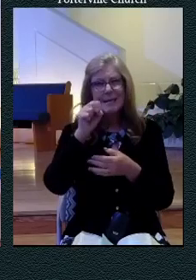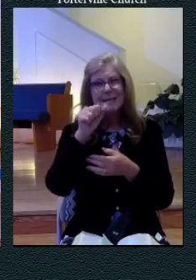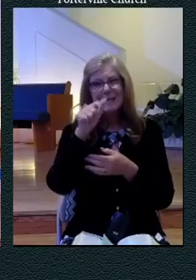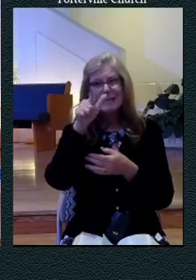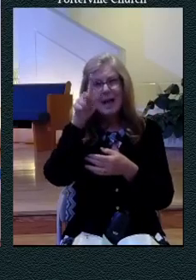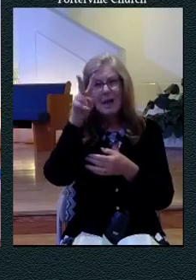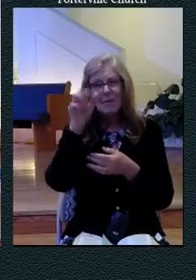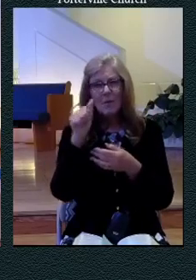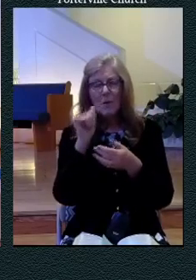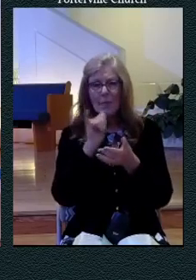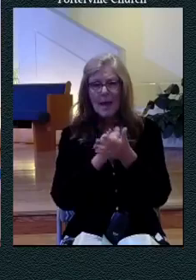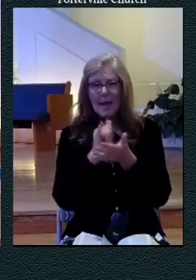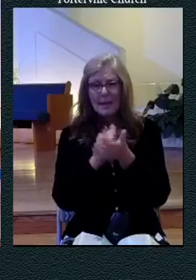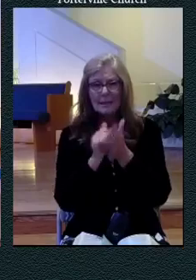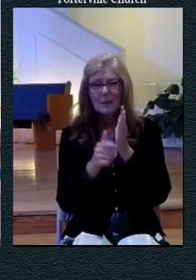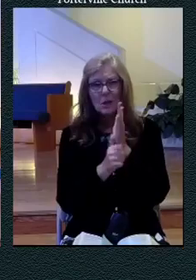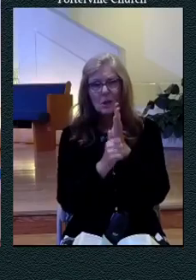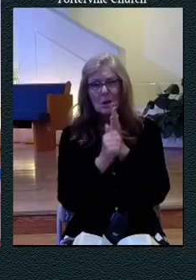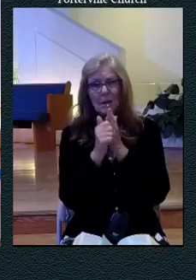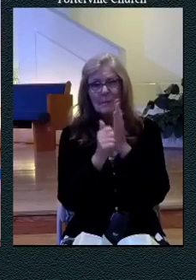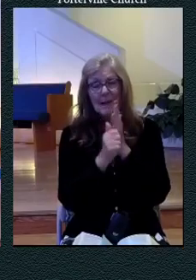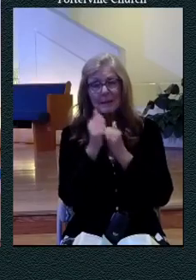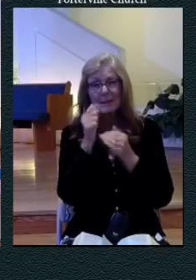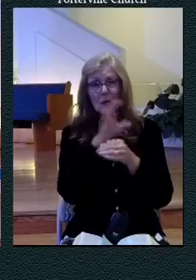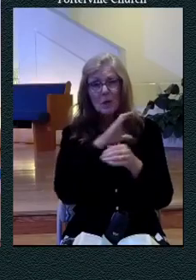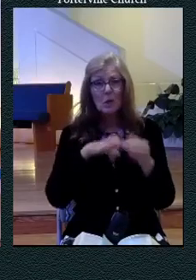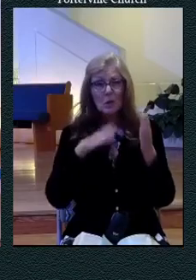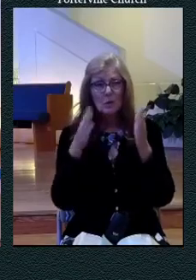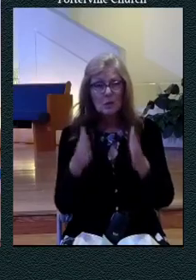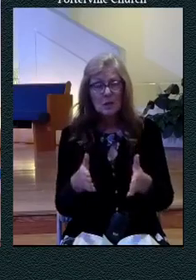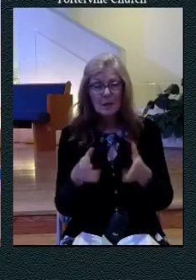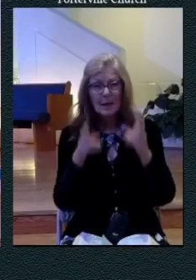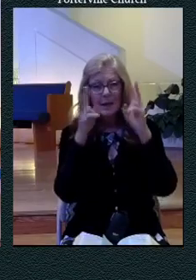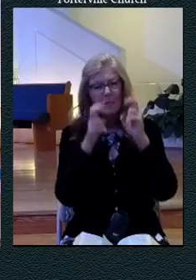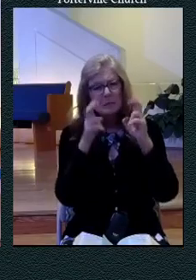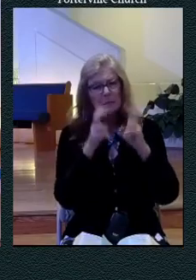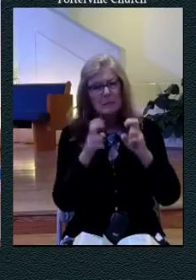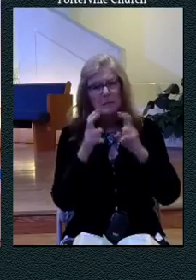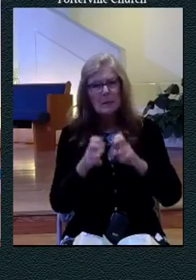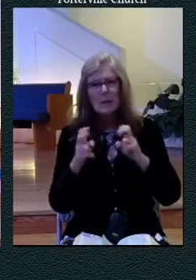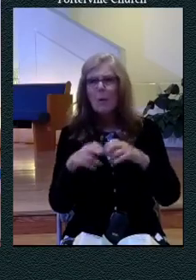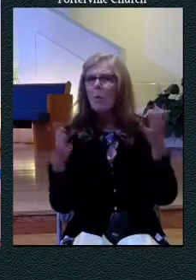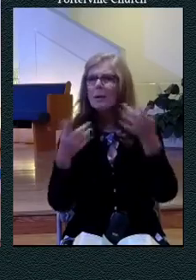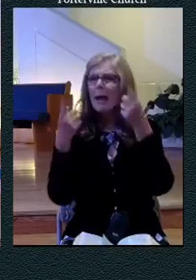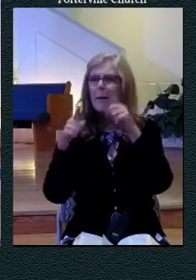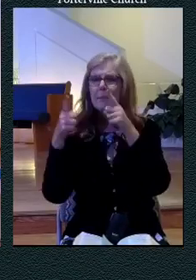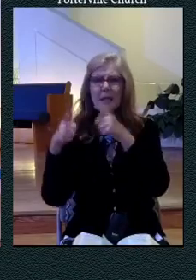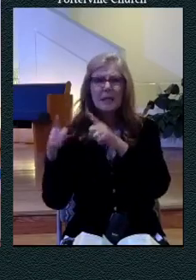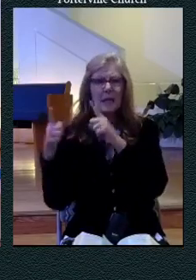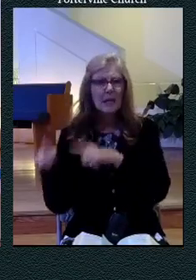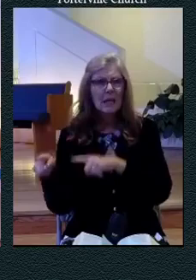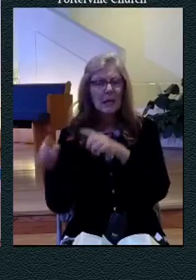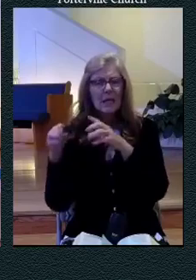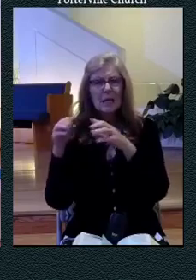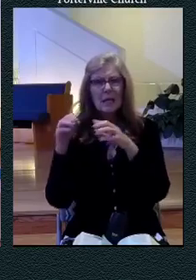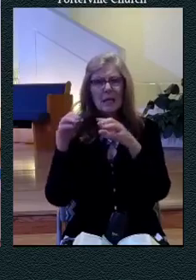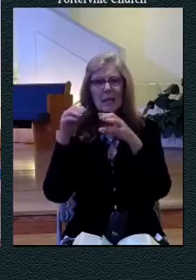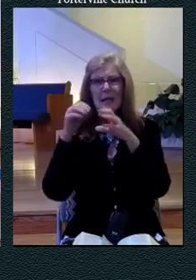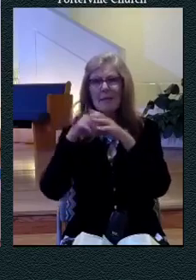and they engage with and critique a lot of different things that are going on in the wider culture around us.